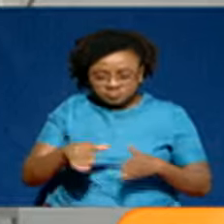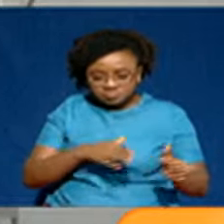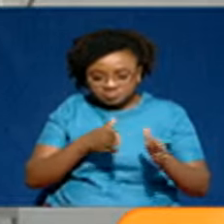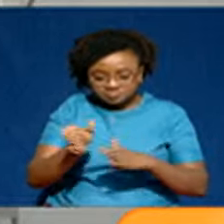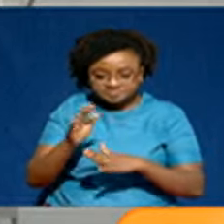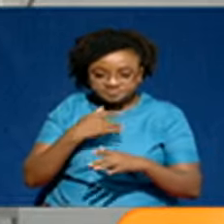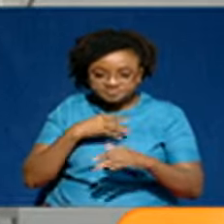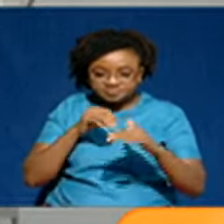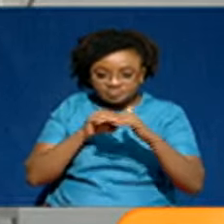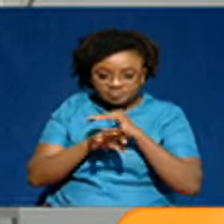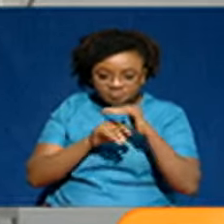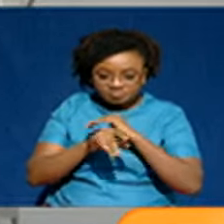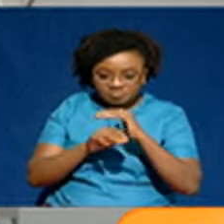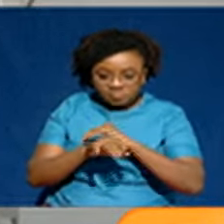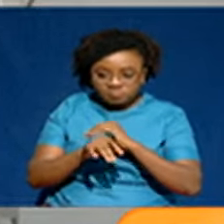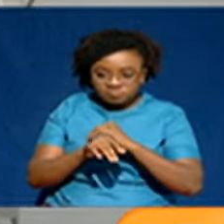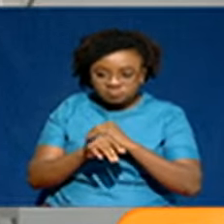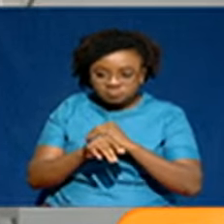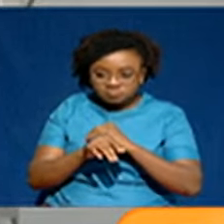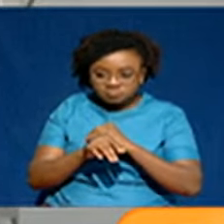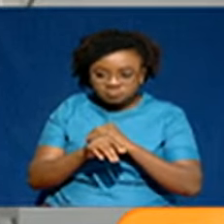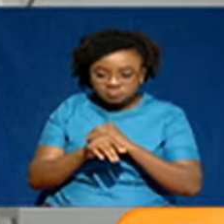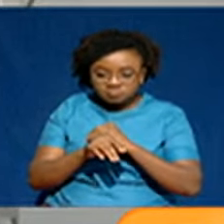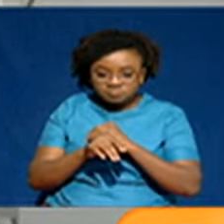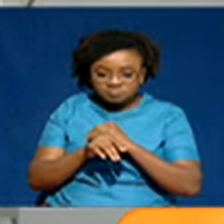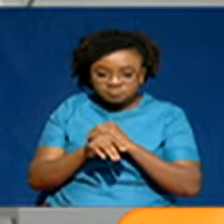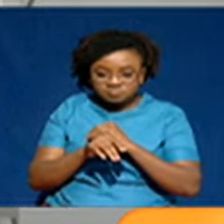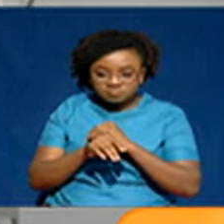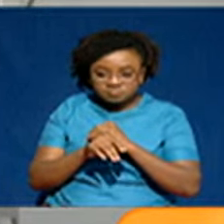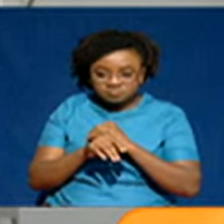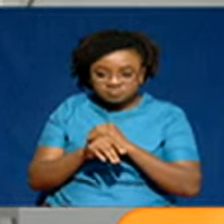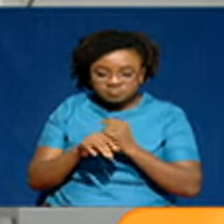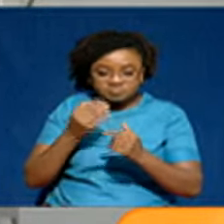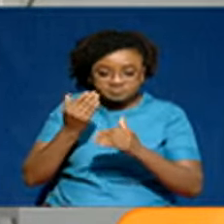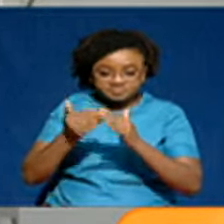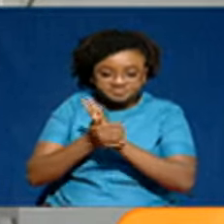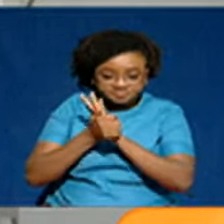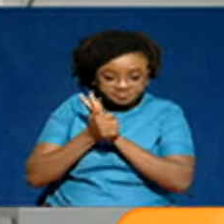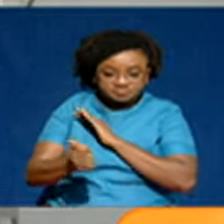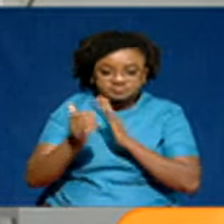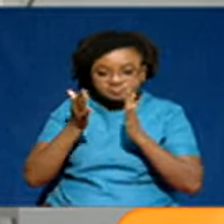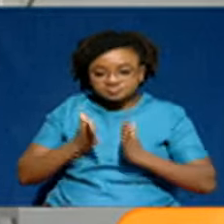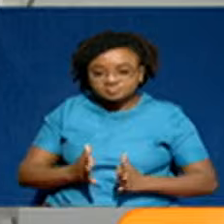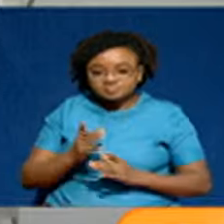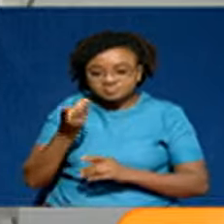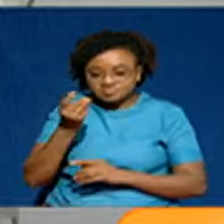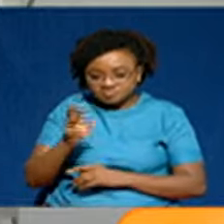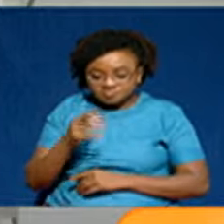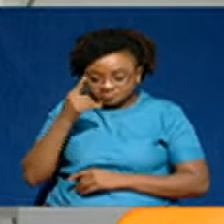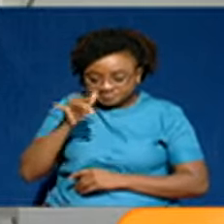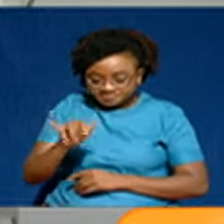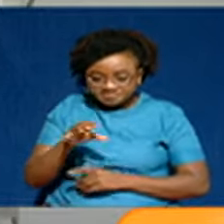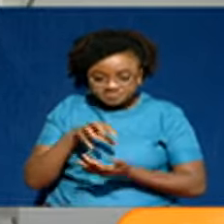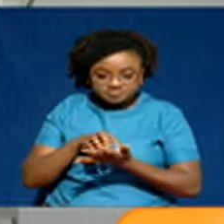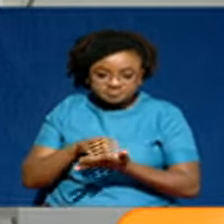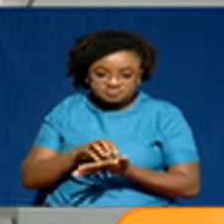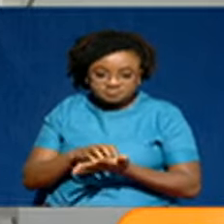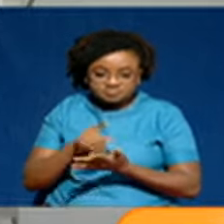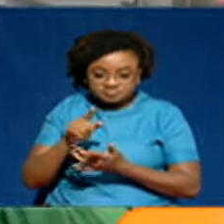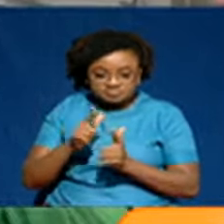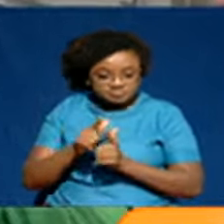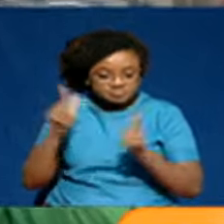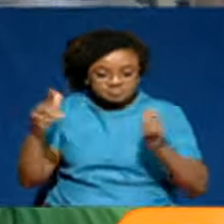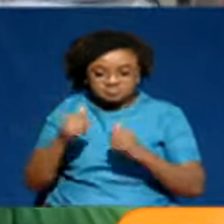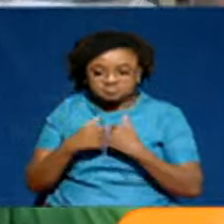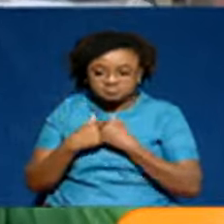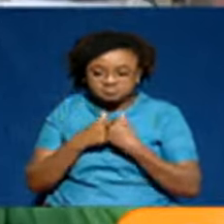to access an endometriosis excision specialist, which I think it's one of a big